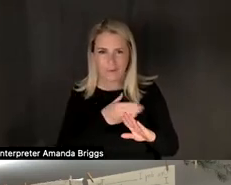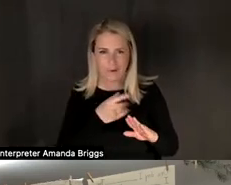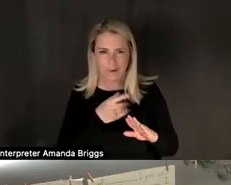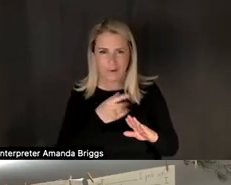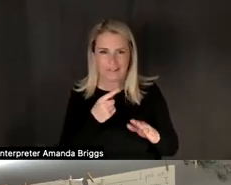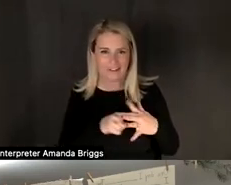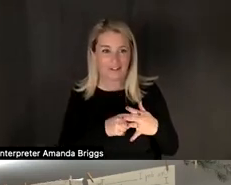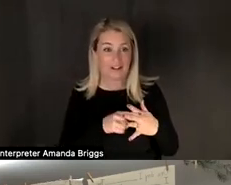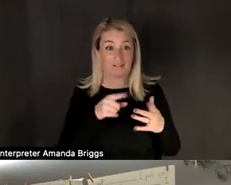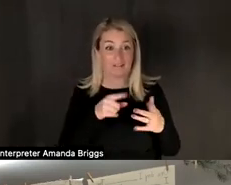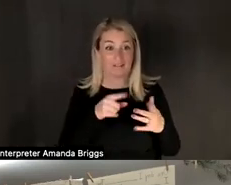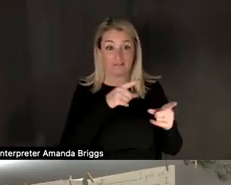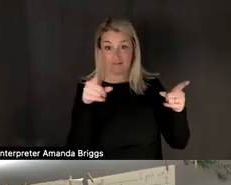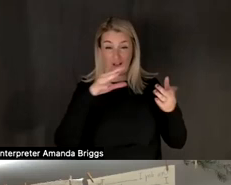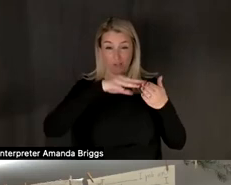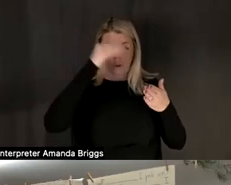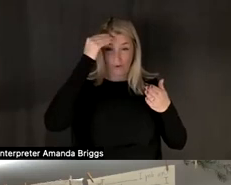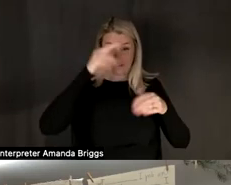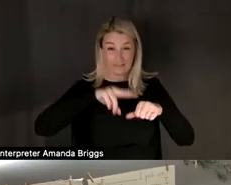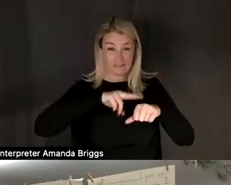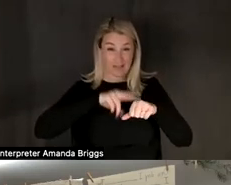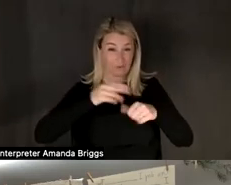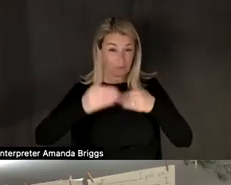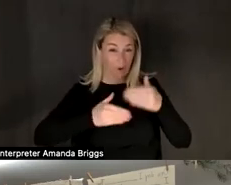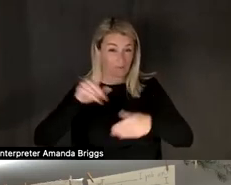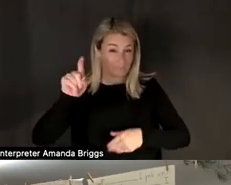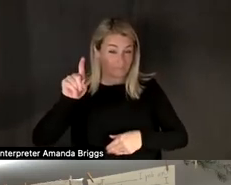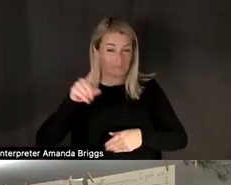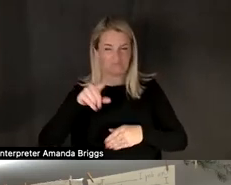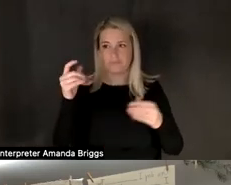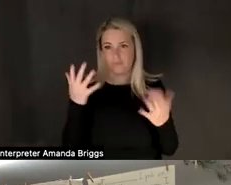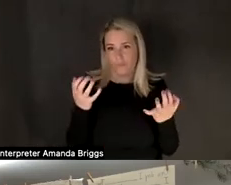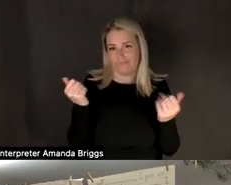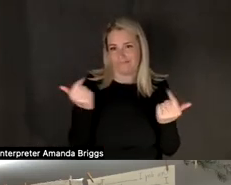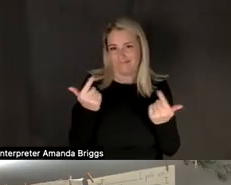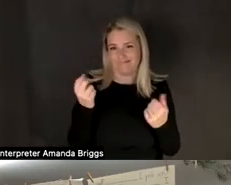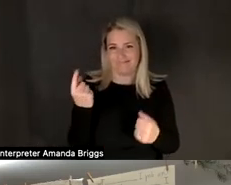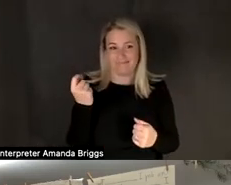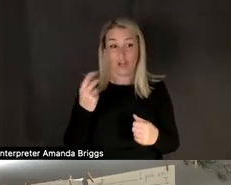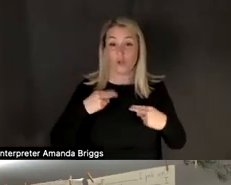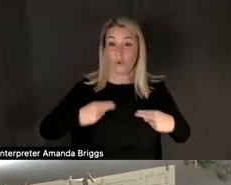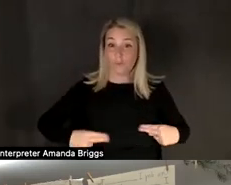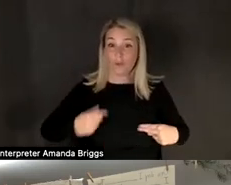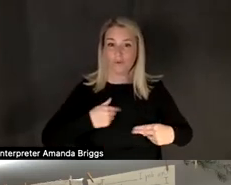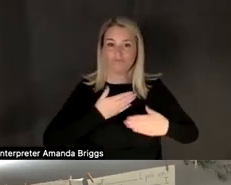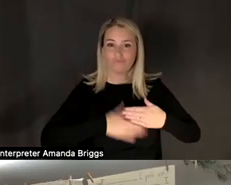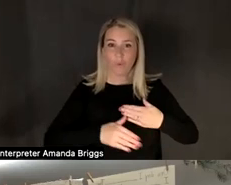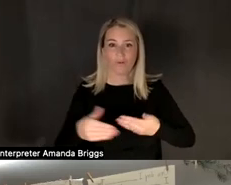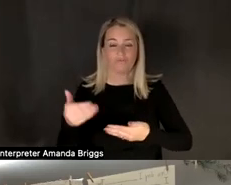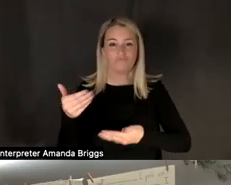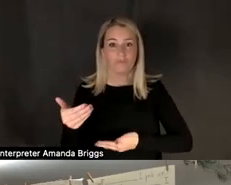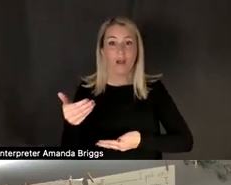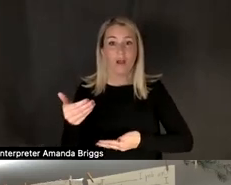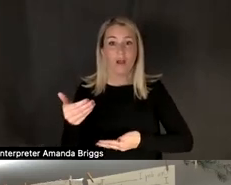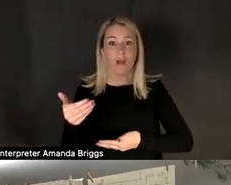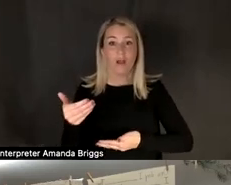really want everyone to understand. Humans are born with the innate ability to learn language. Our brains